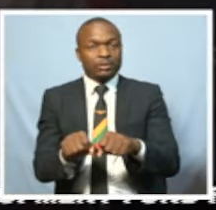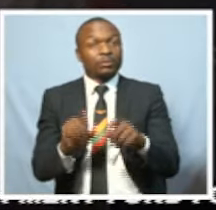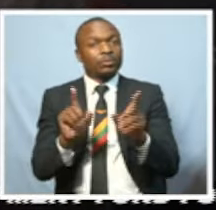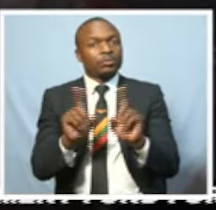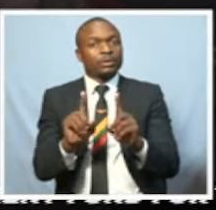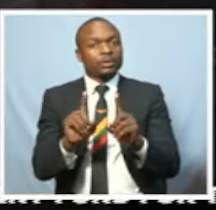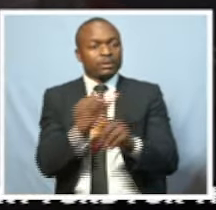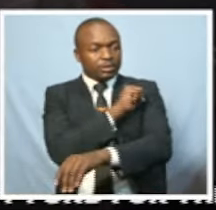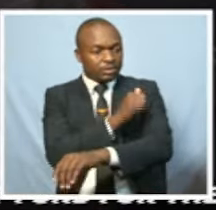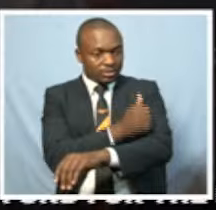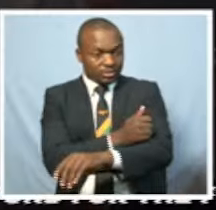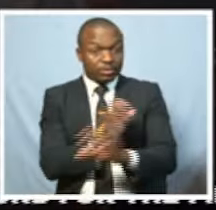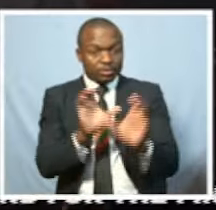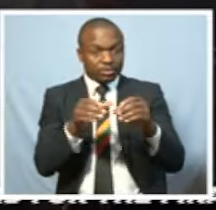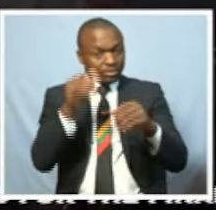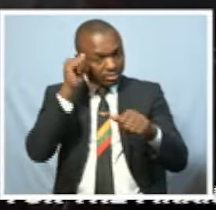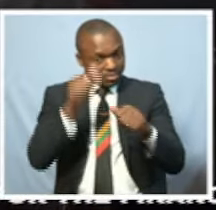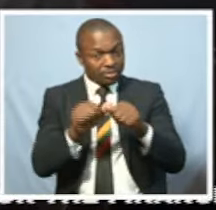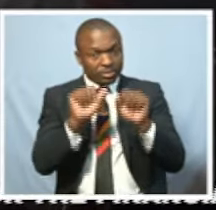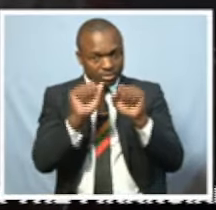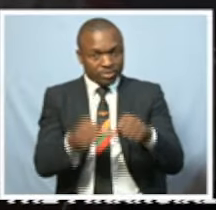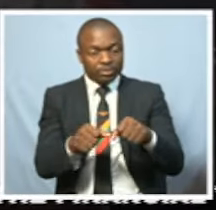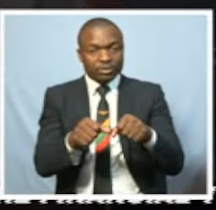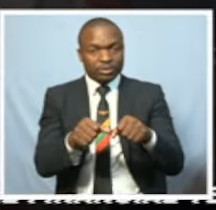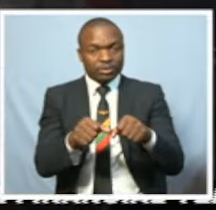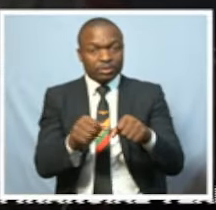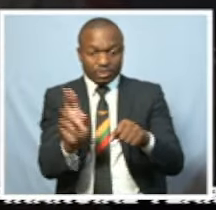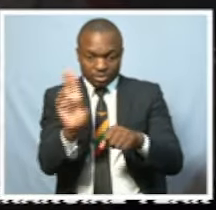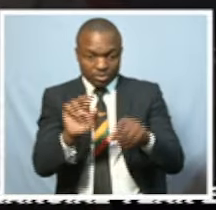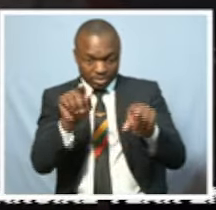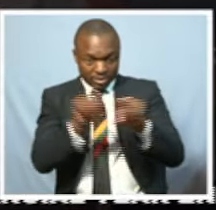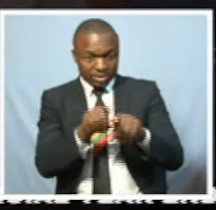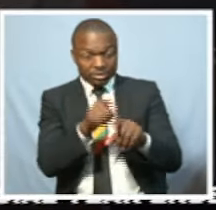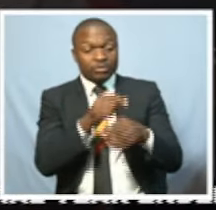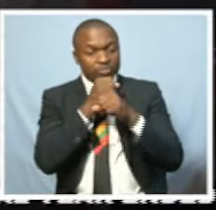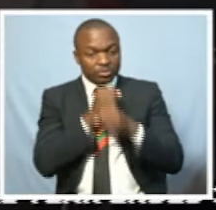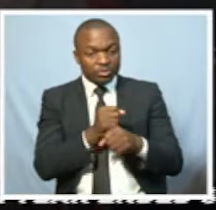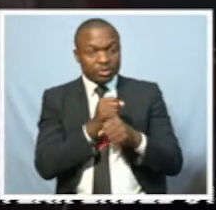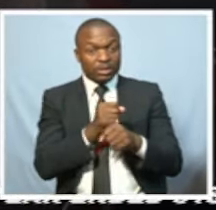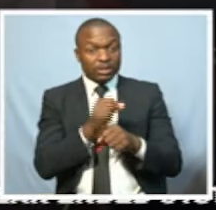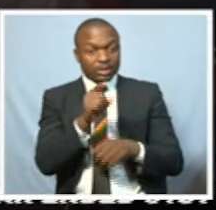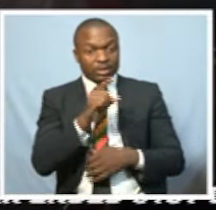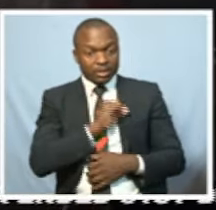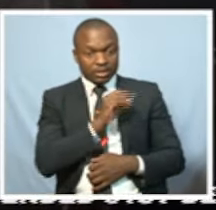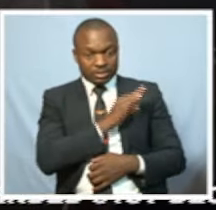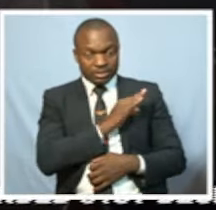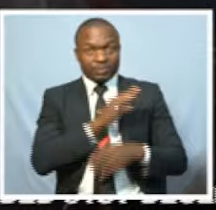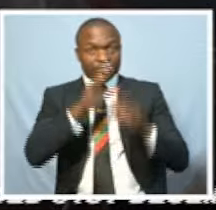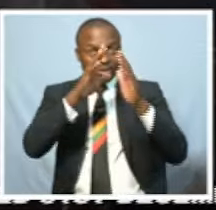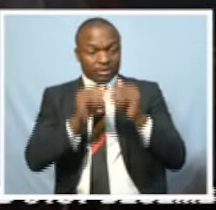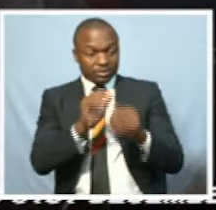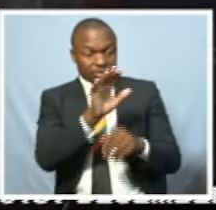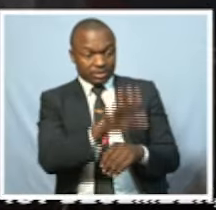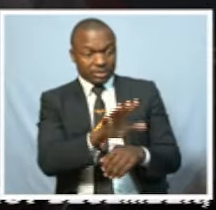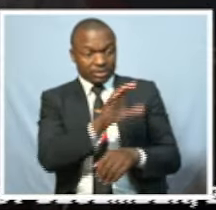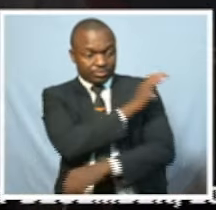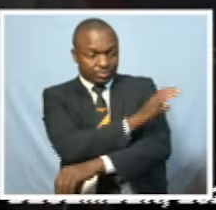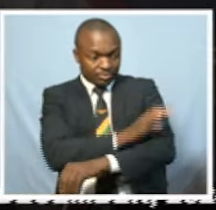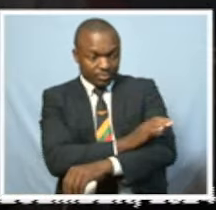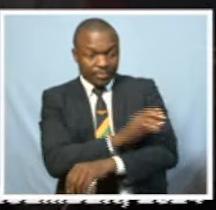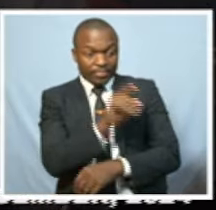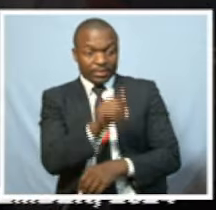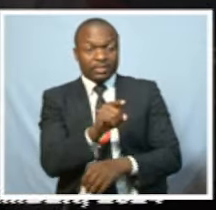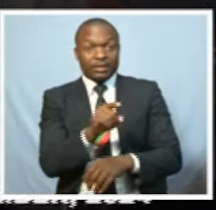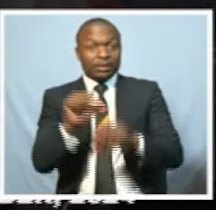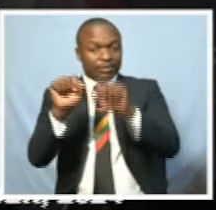community to agree that you mechanize? Because remember, this staff house is at a clinic, and that